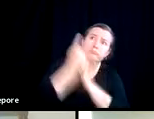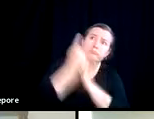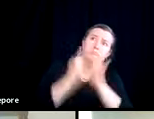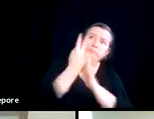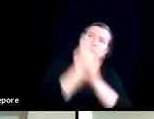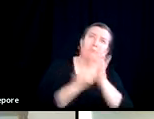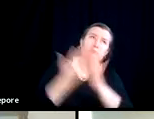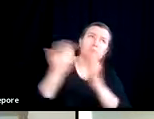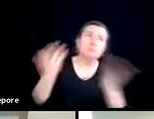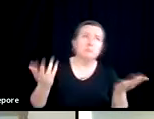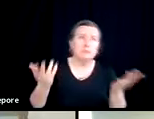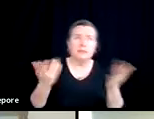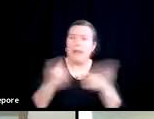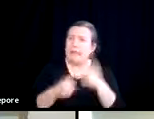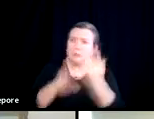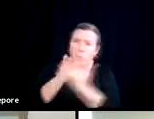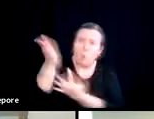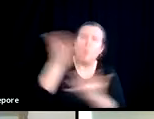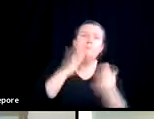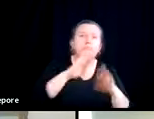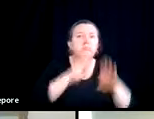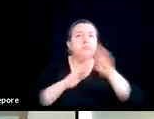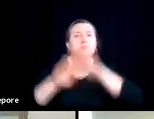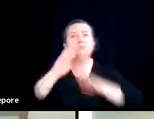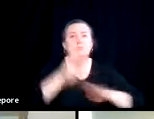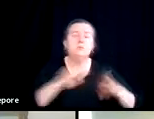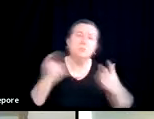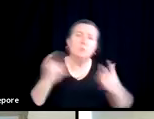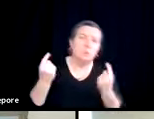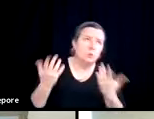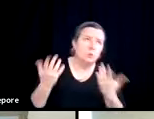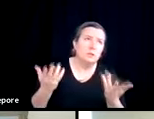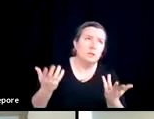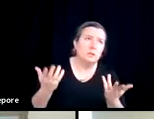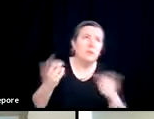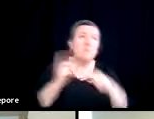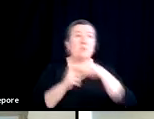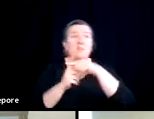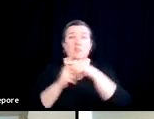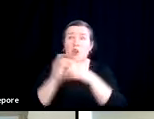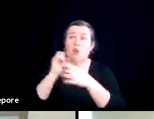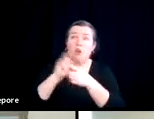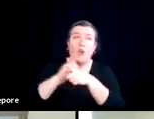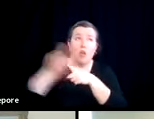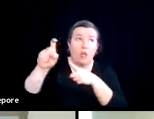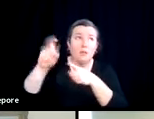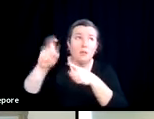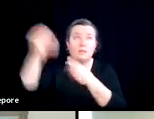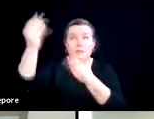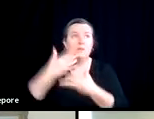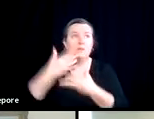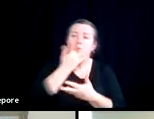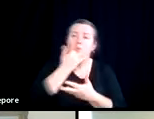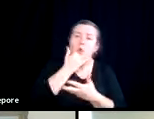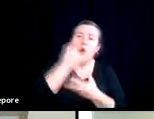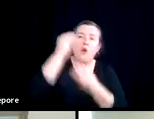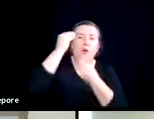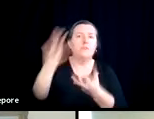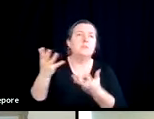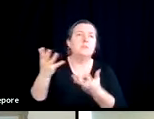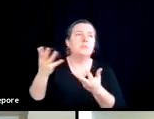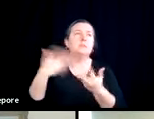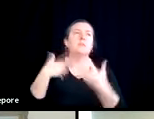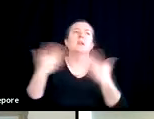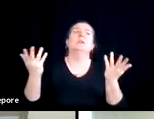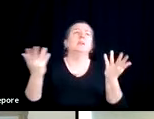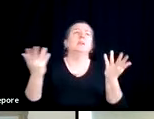You know, never mind that they're getting confusing information right now. I understand that you want to train them, but can we add more operators? And